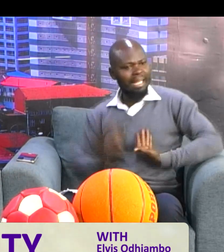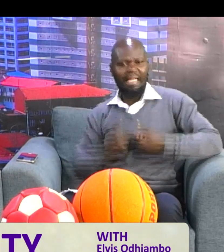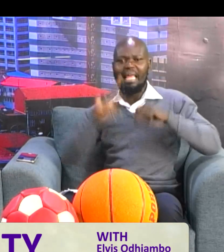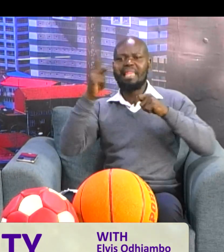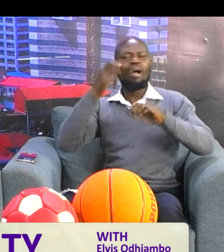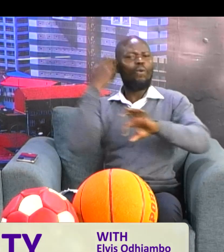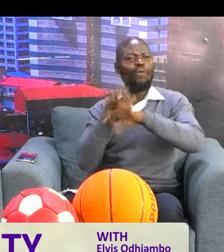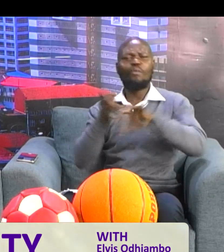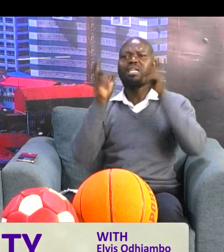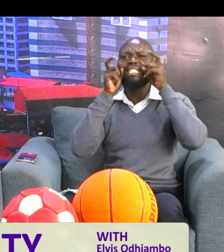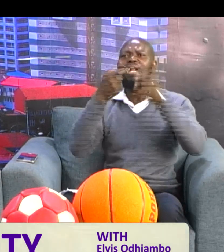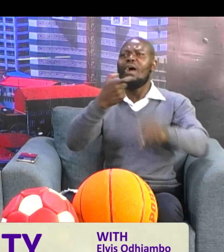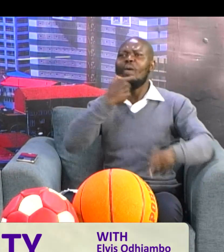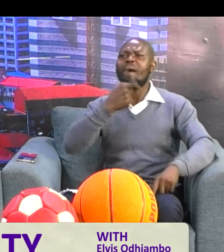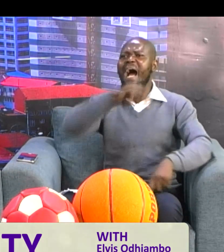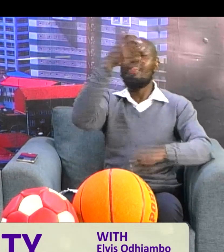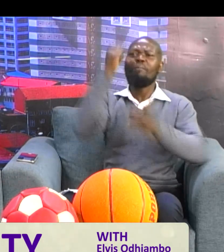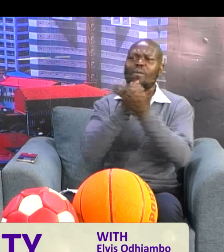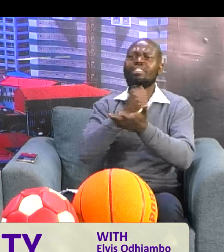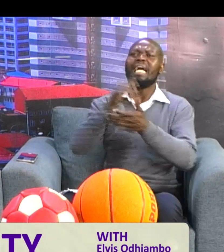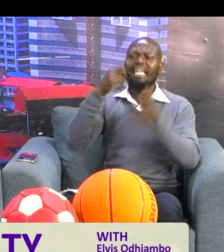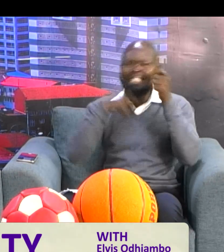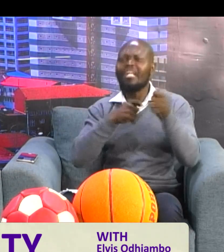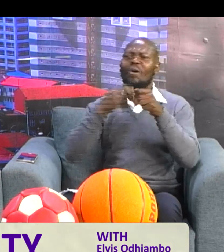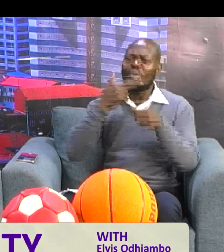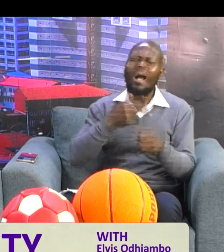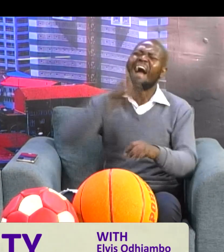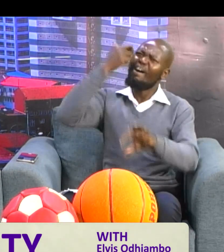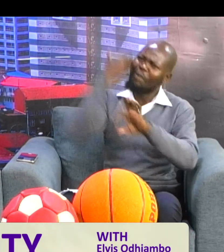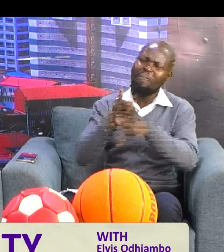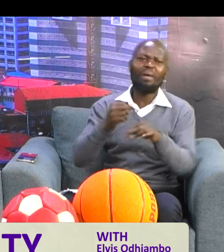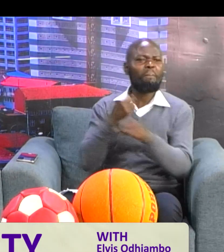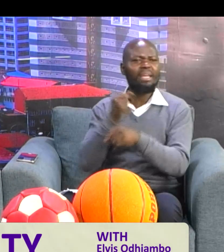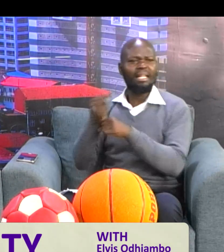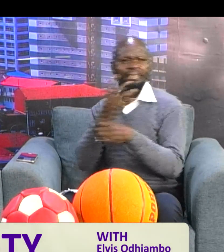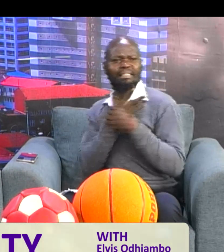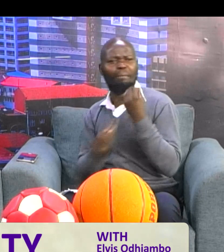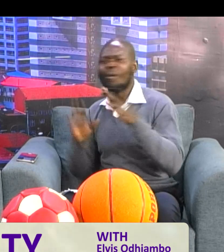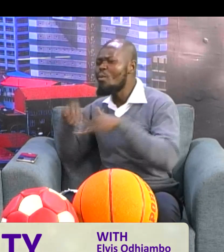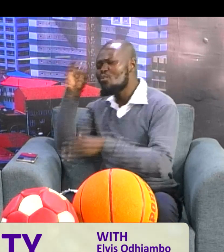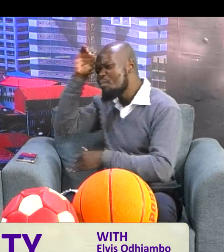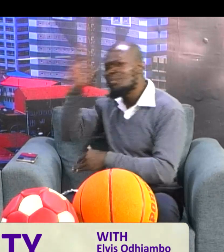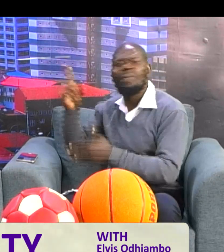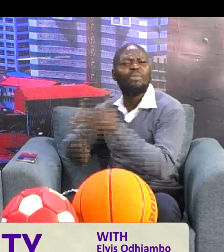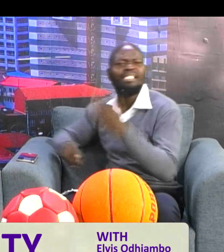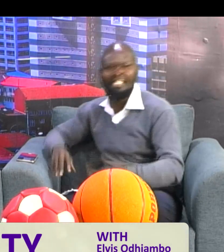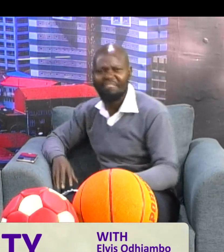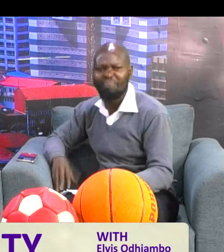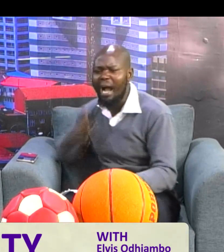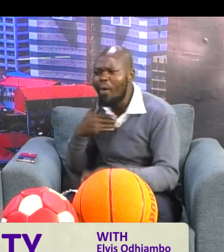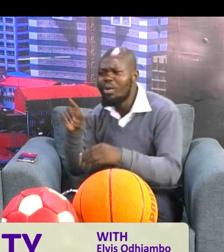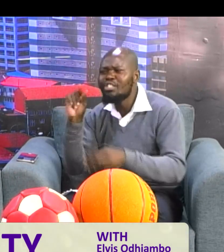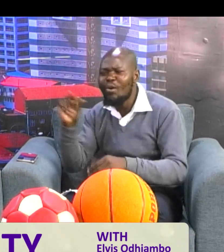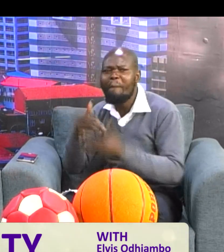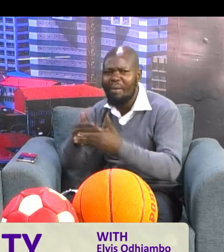there. Is it because they're tired? Is it because Tusker and Gor Mahia, Posta Rangers are stronger teams? Right. And what is happening? What